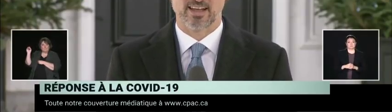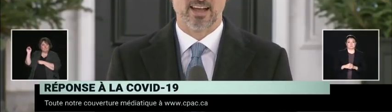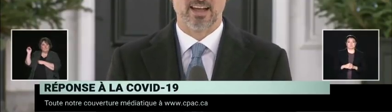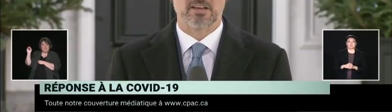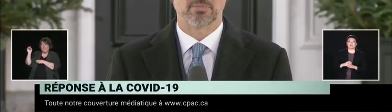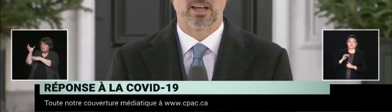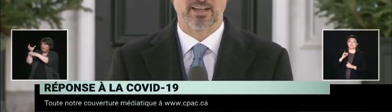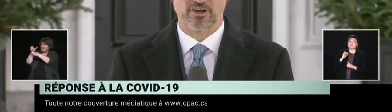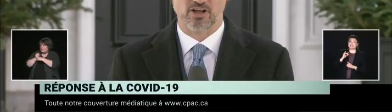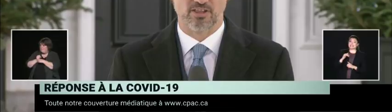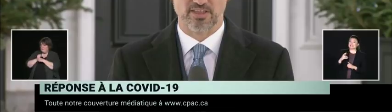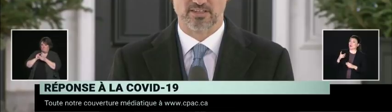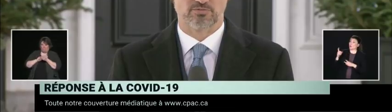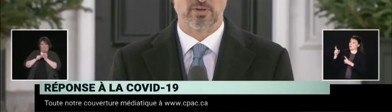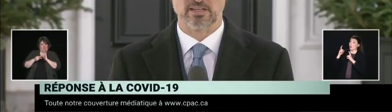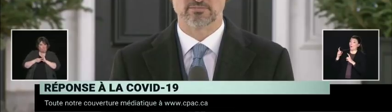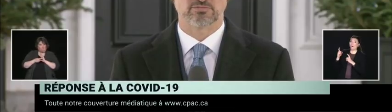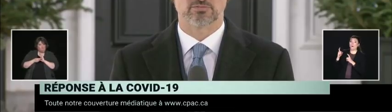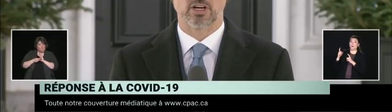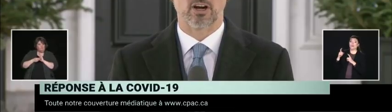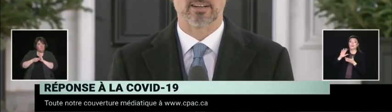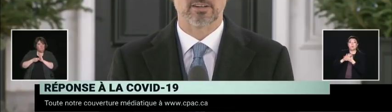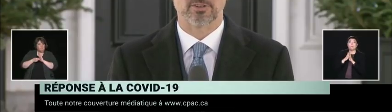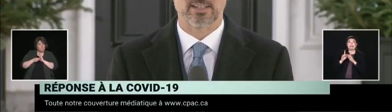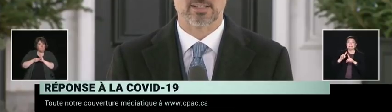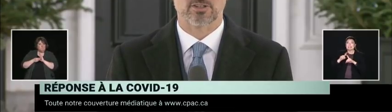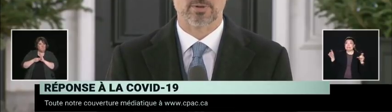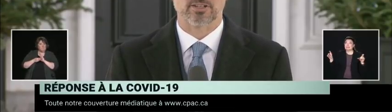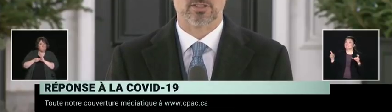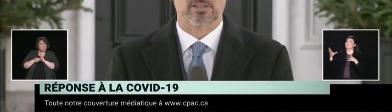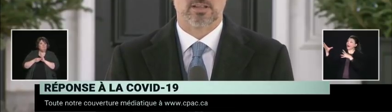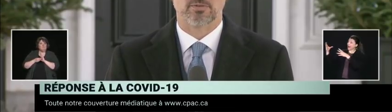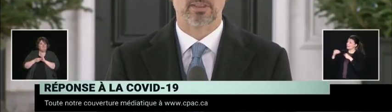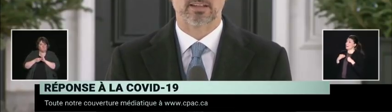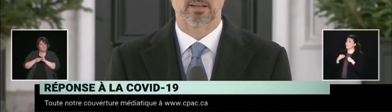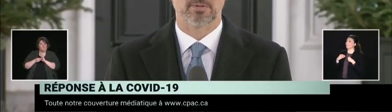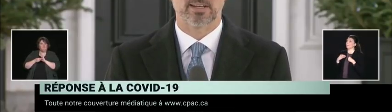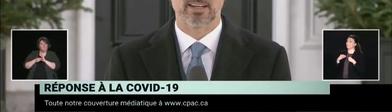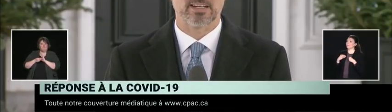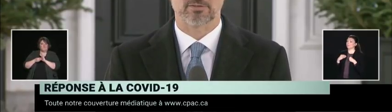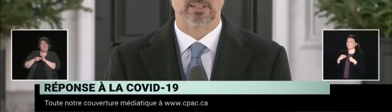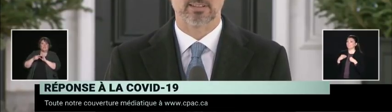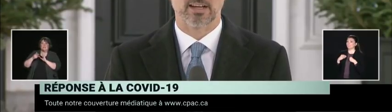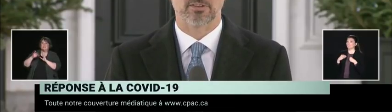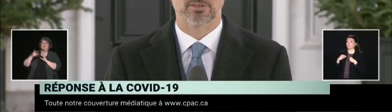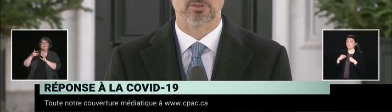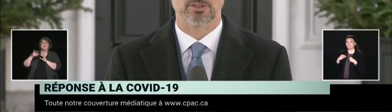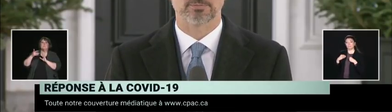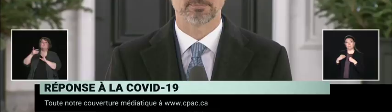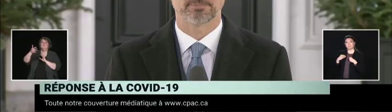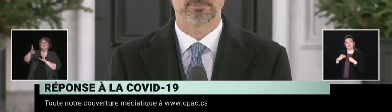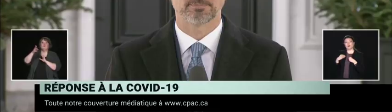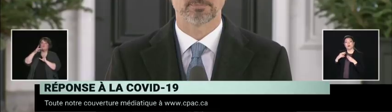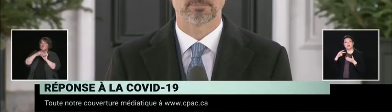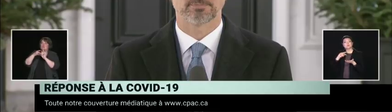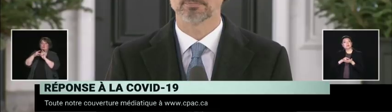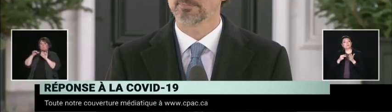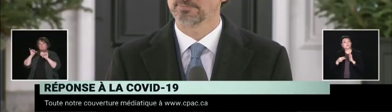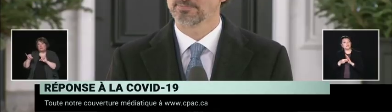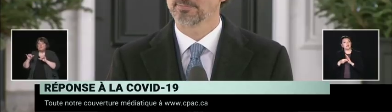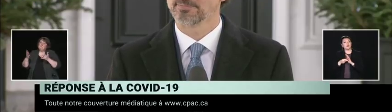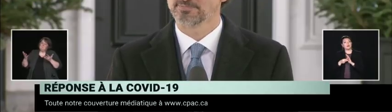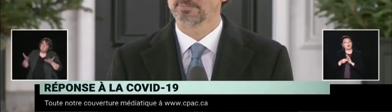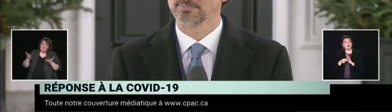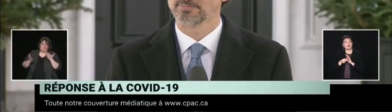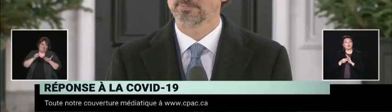necessarily imply at all that we regard different situations with that company any different down the future. Hi,